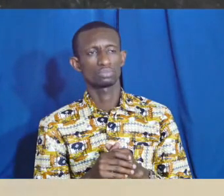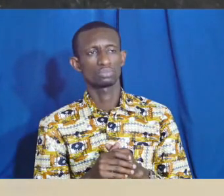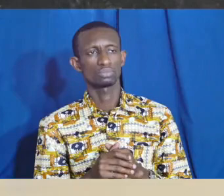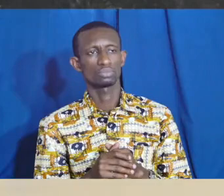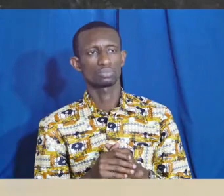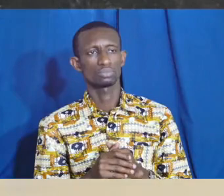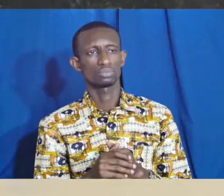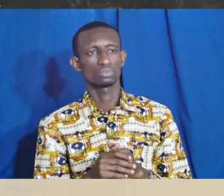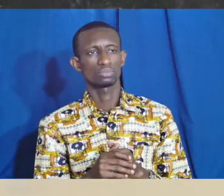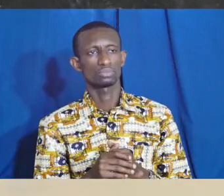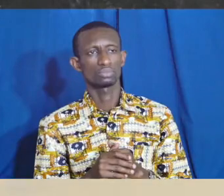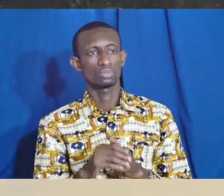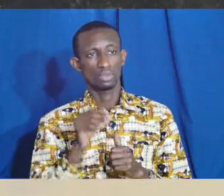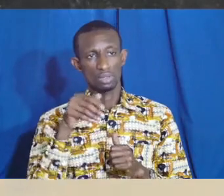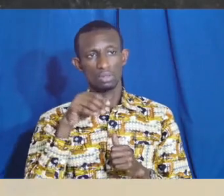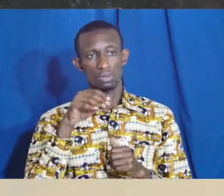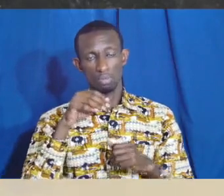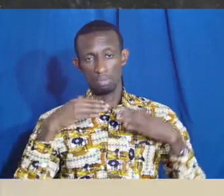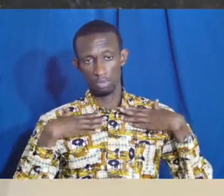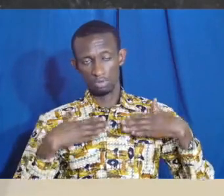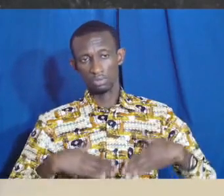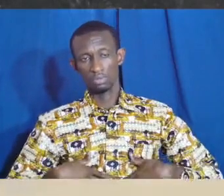the body